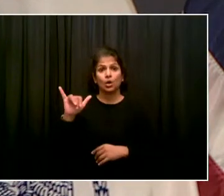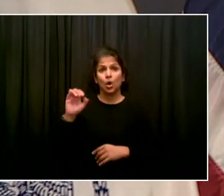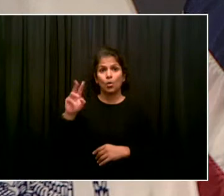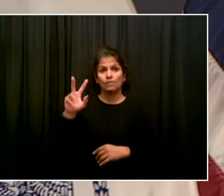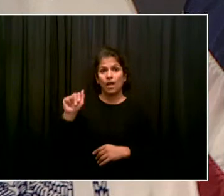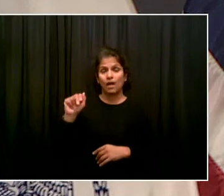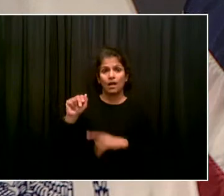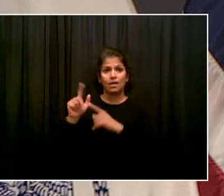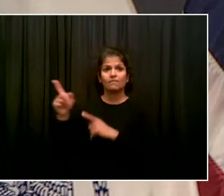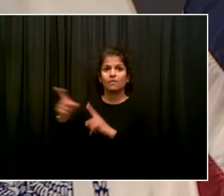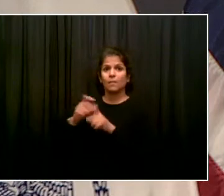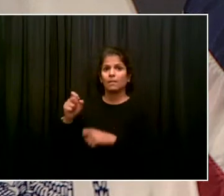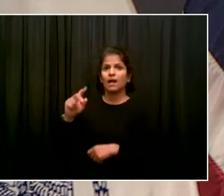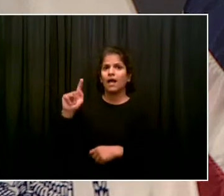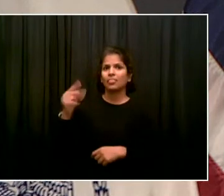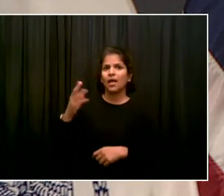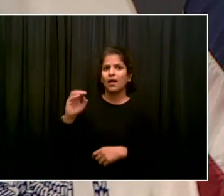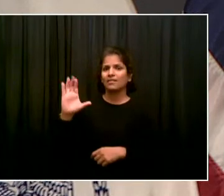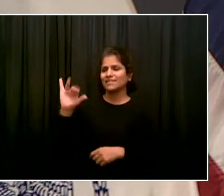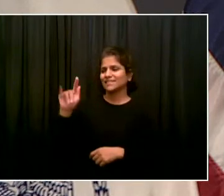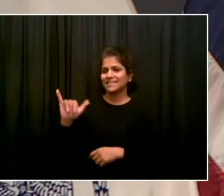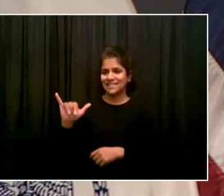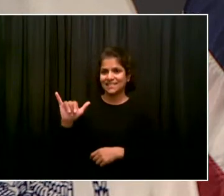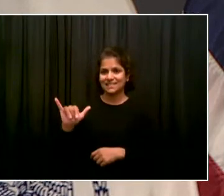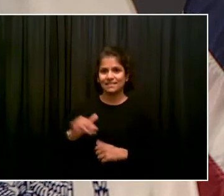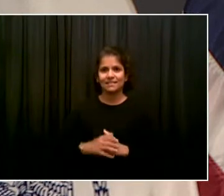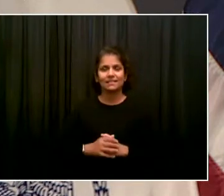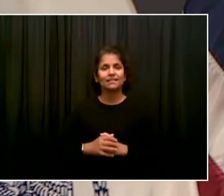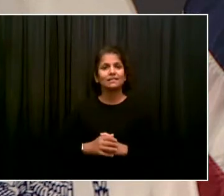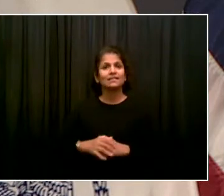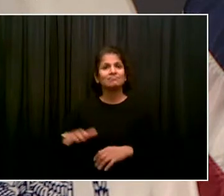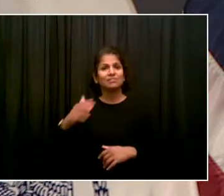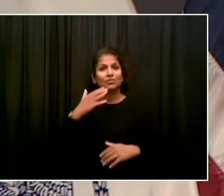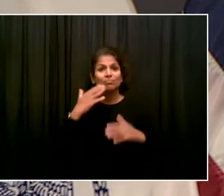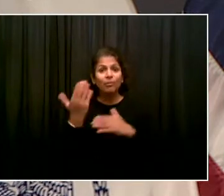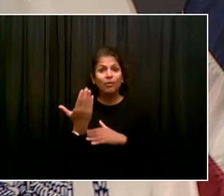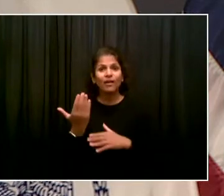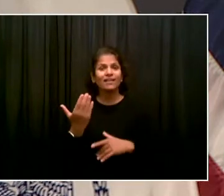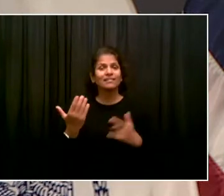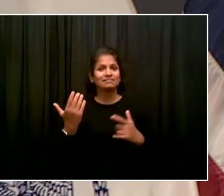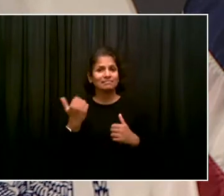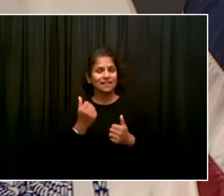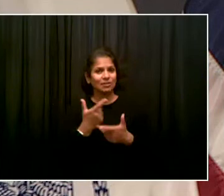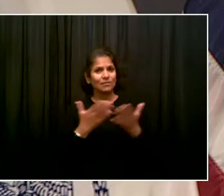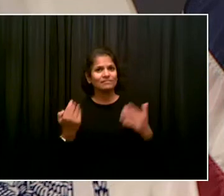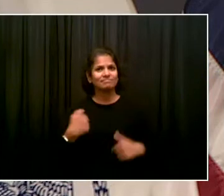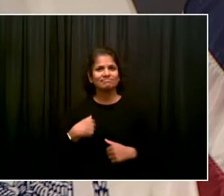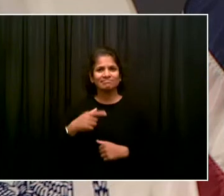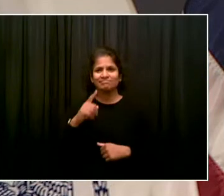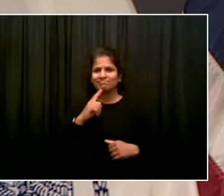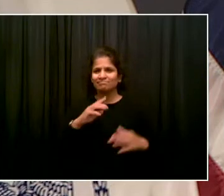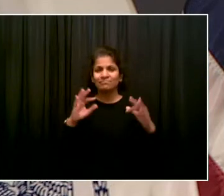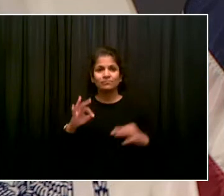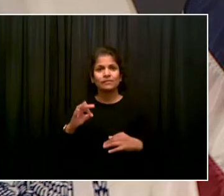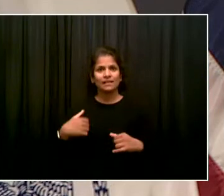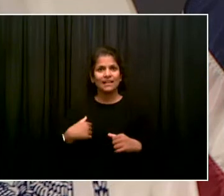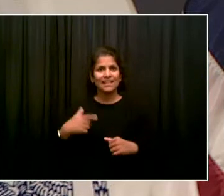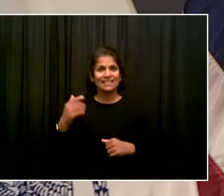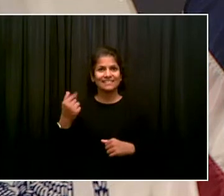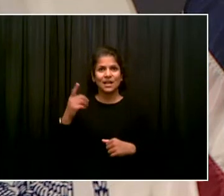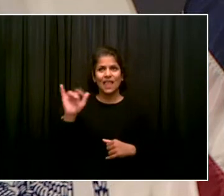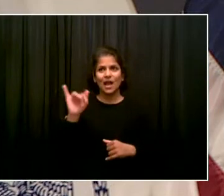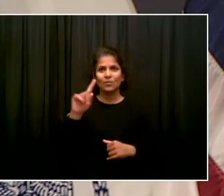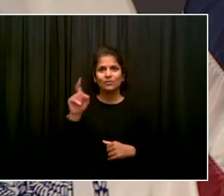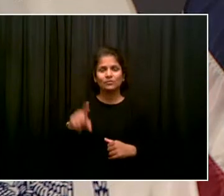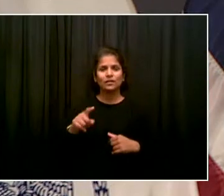Good morning, everyone. It's good timing because I was going to ask a similar question to Aaron's, and I didn't really hear an answer to